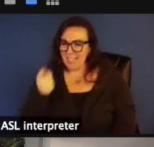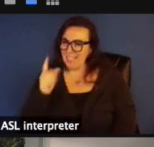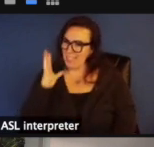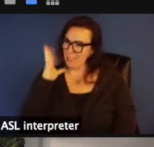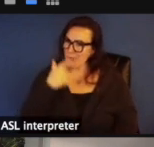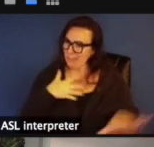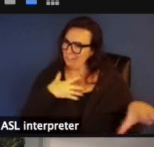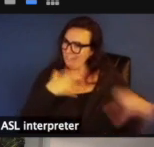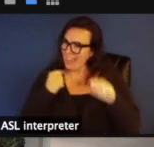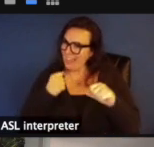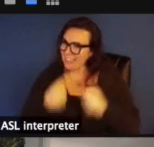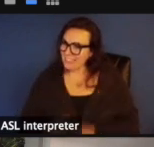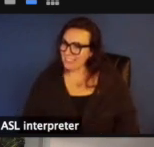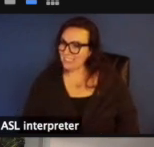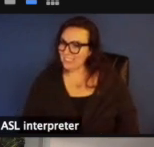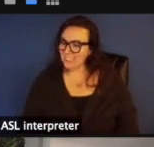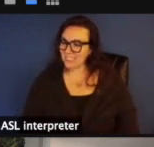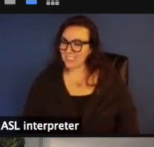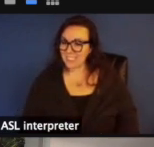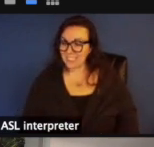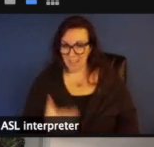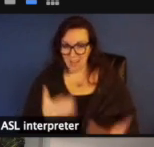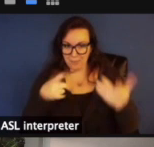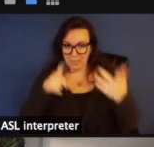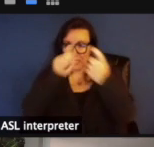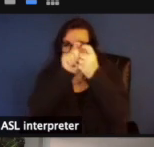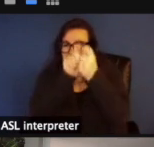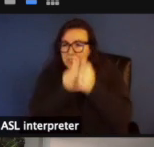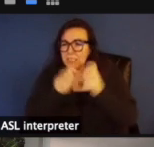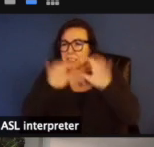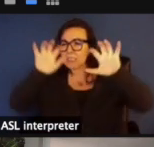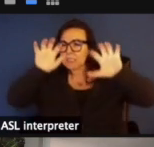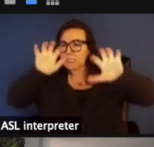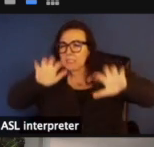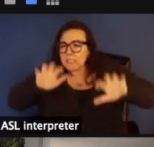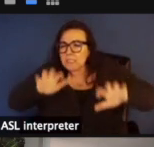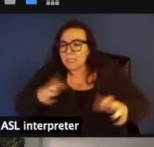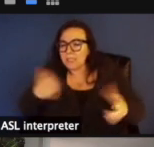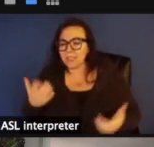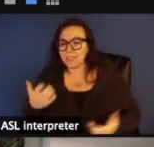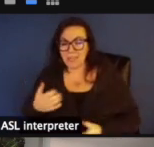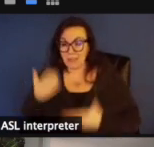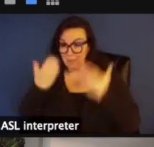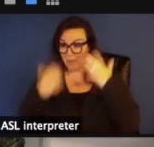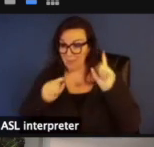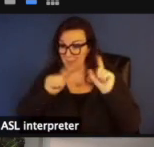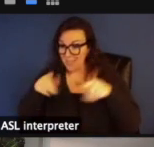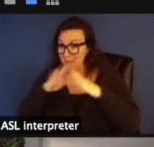quick considering the detail that he does. So maybe he could come to your house and